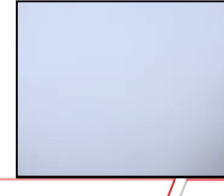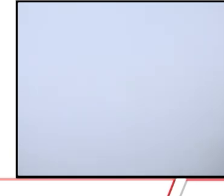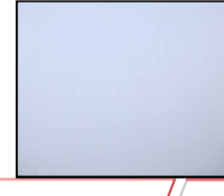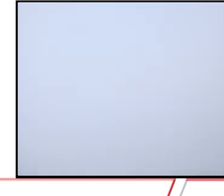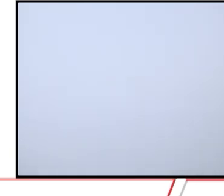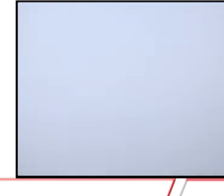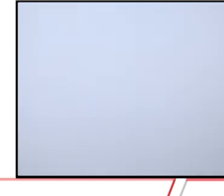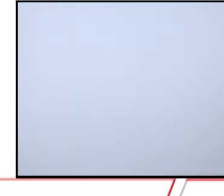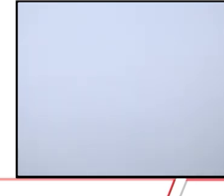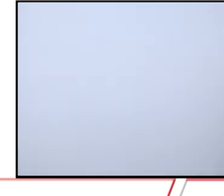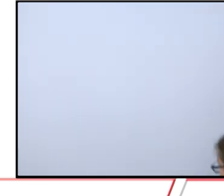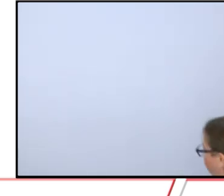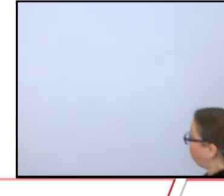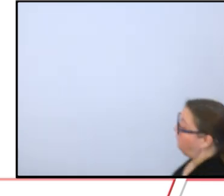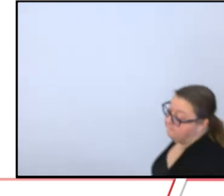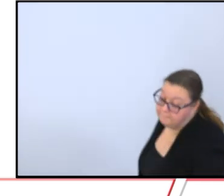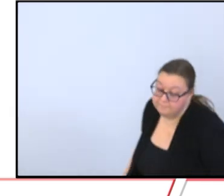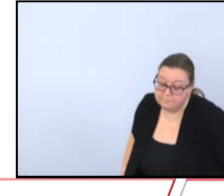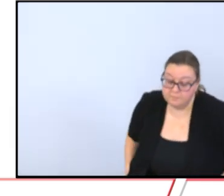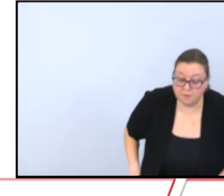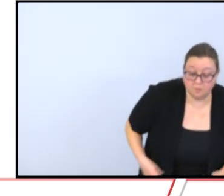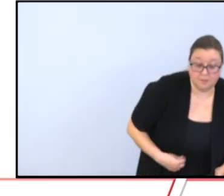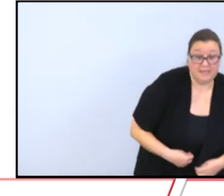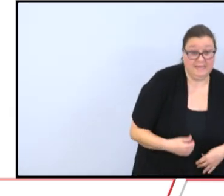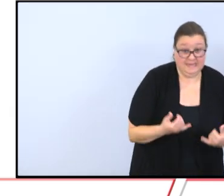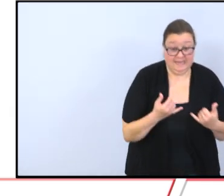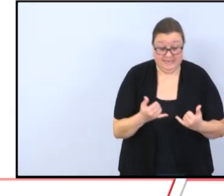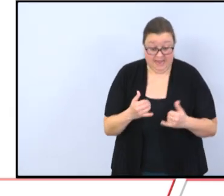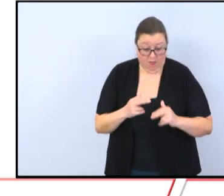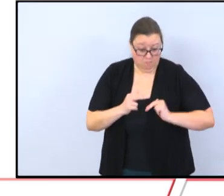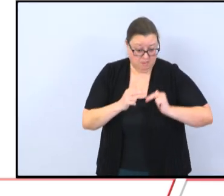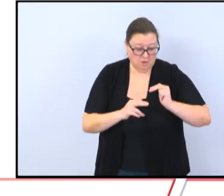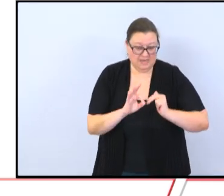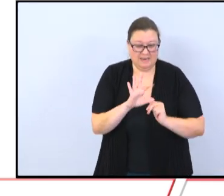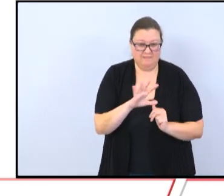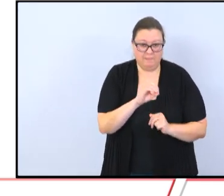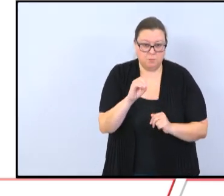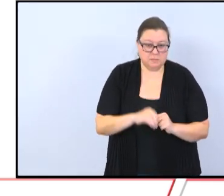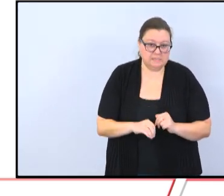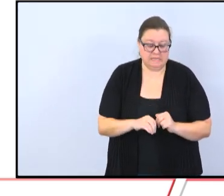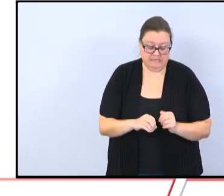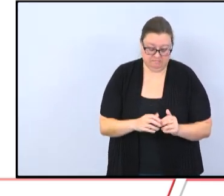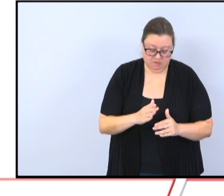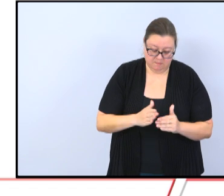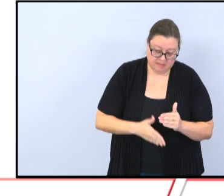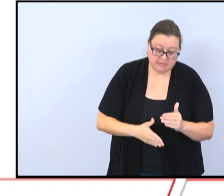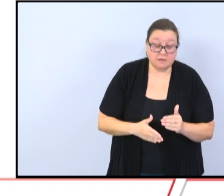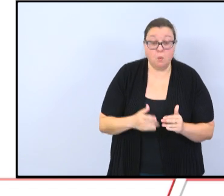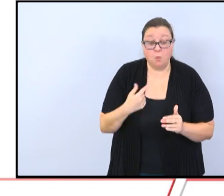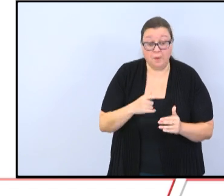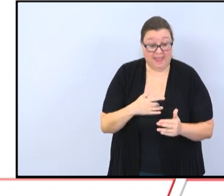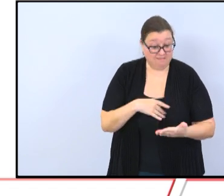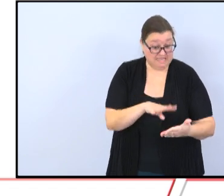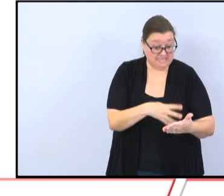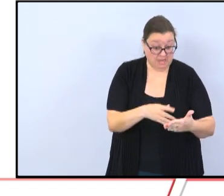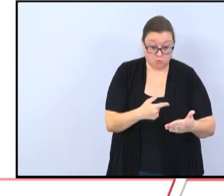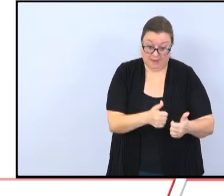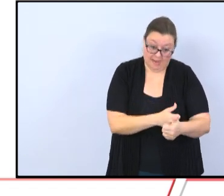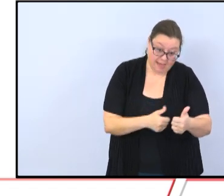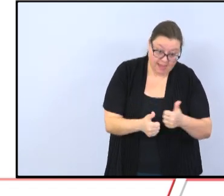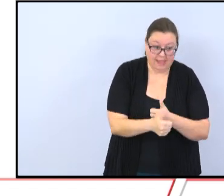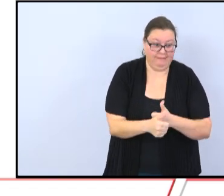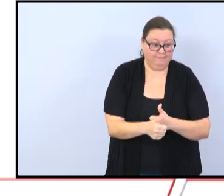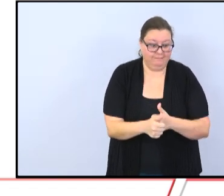Great. So we are 95% complete, and we are ahead of schedule and under budget. And so that pretty much checks